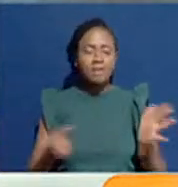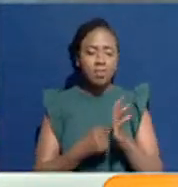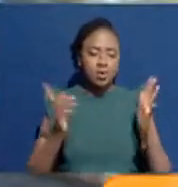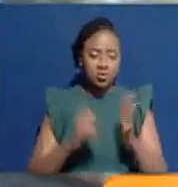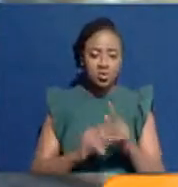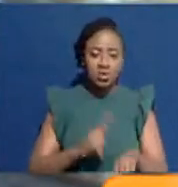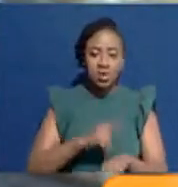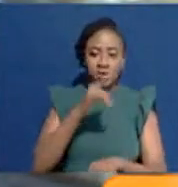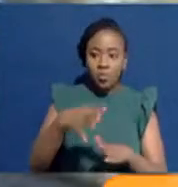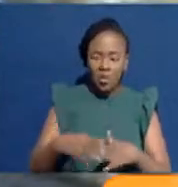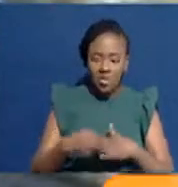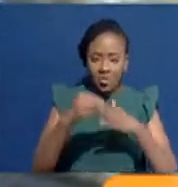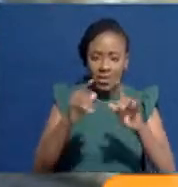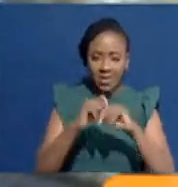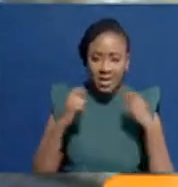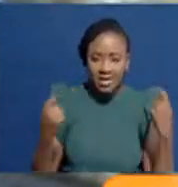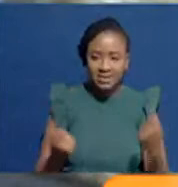because